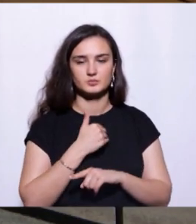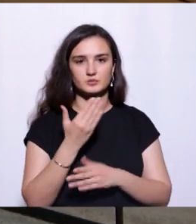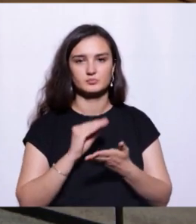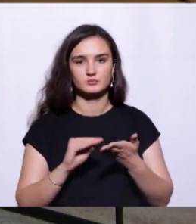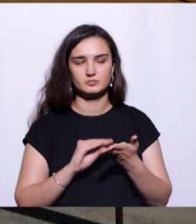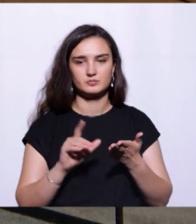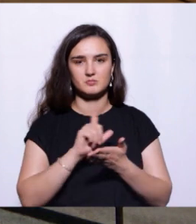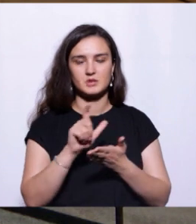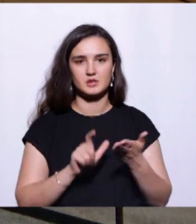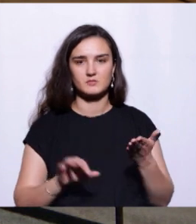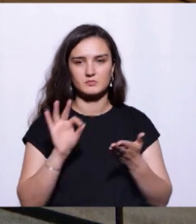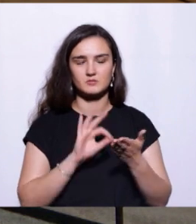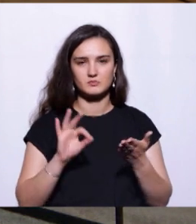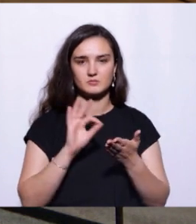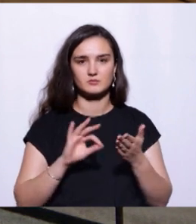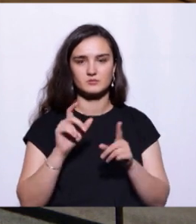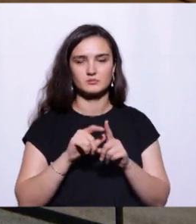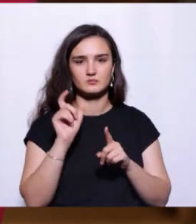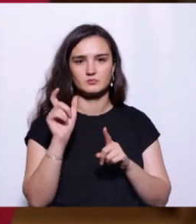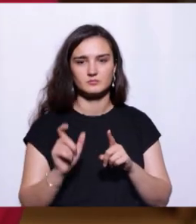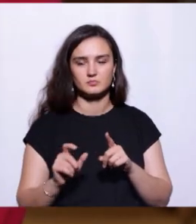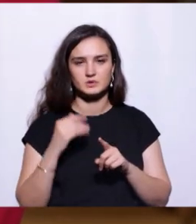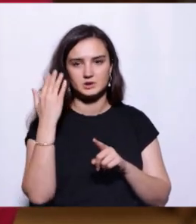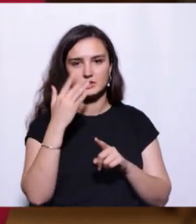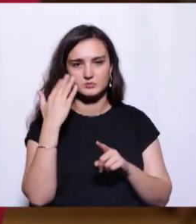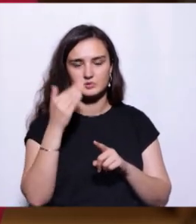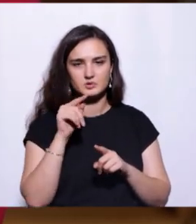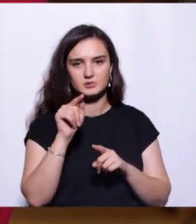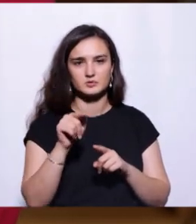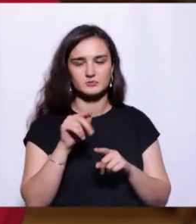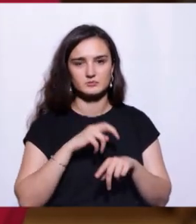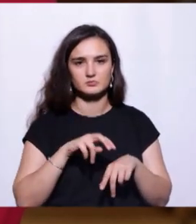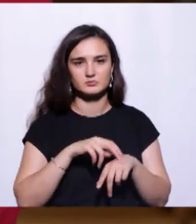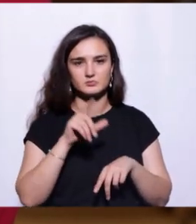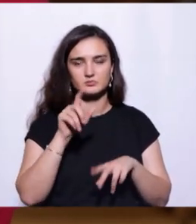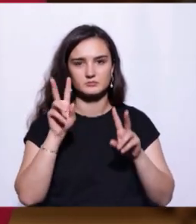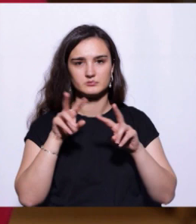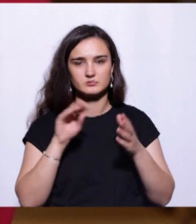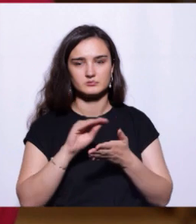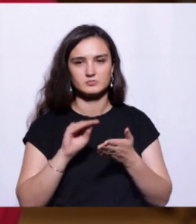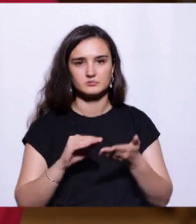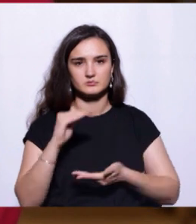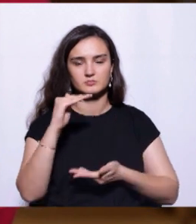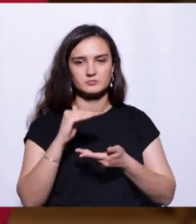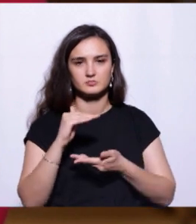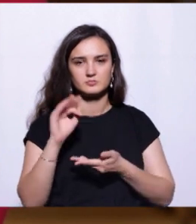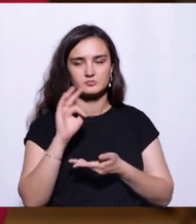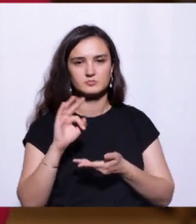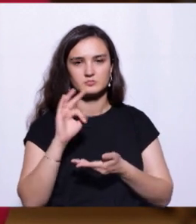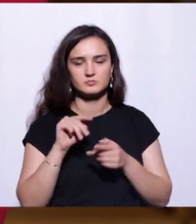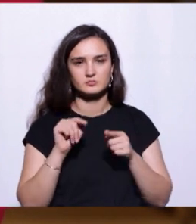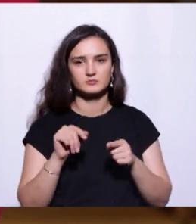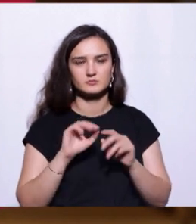a paragraph about the following topic. Imagine a new medical device and write a short paragraph about